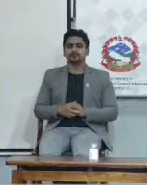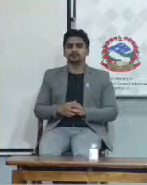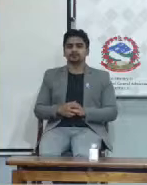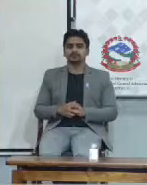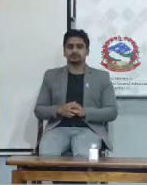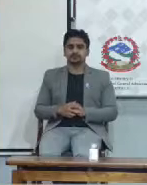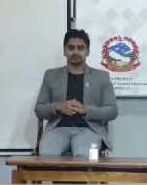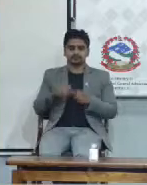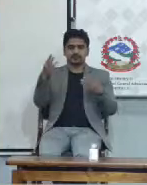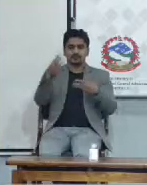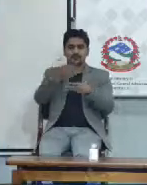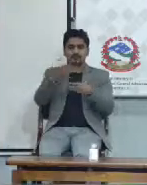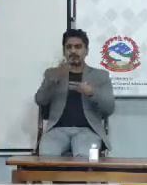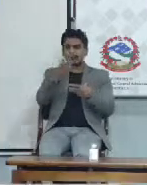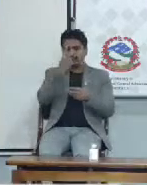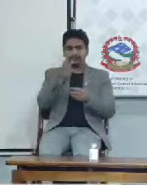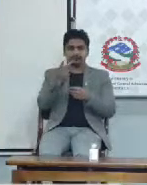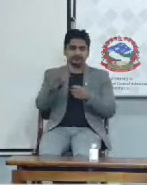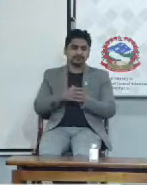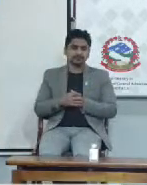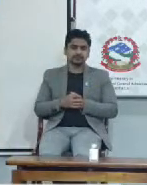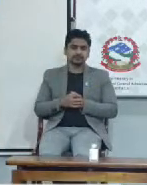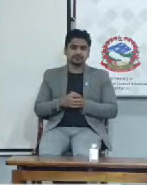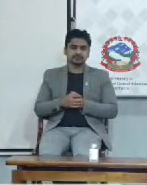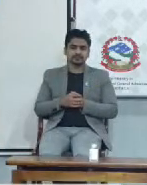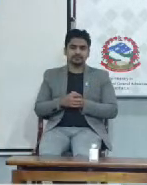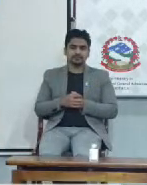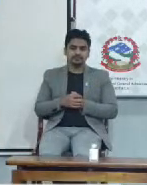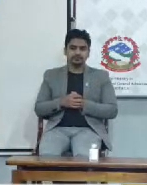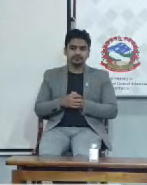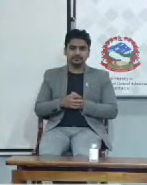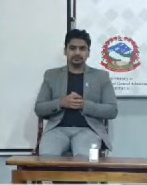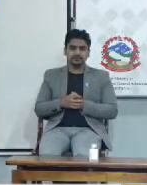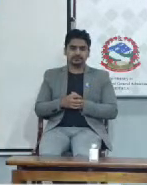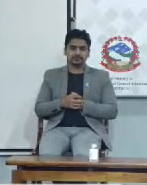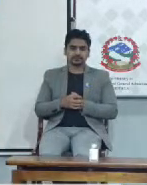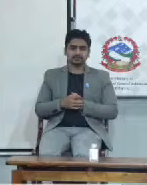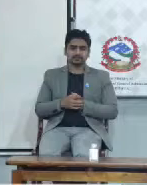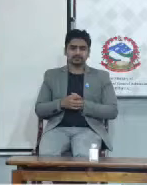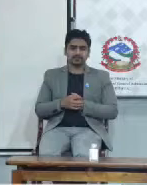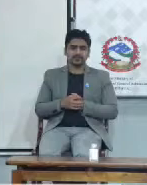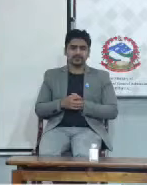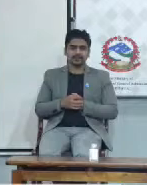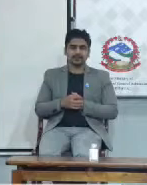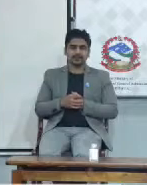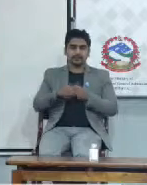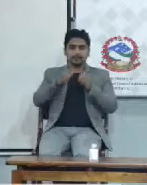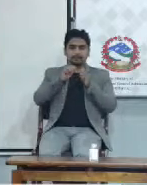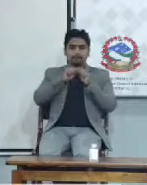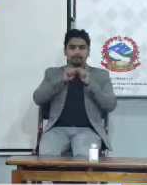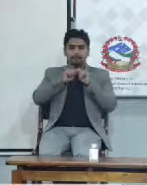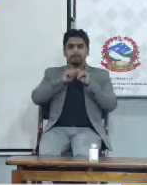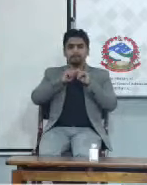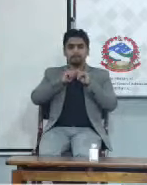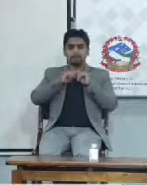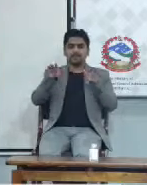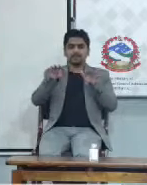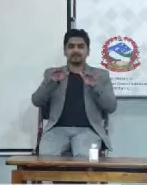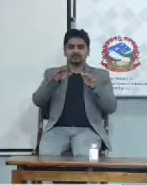So there is a press release. So now various press release have been published by the various local government.